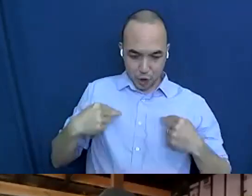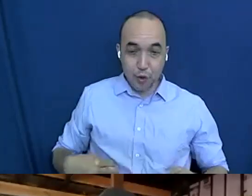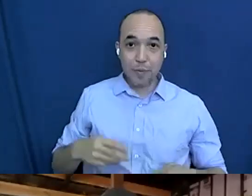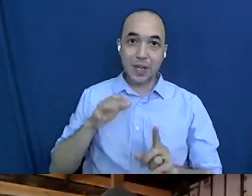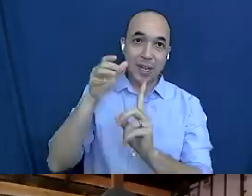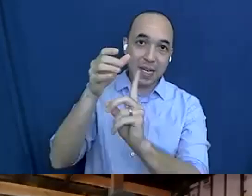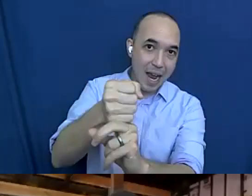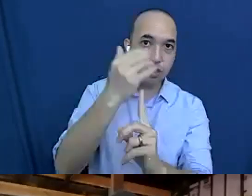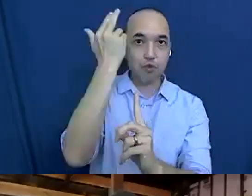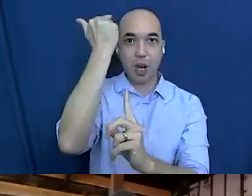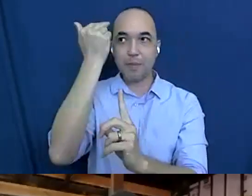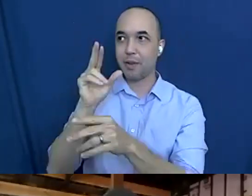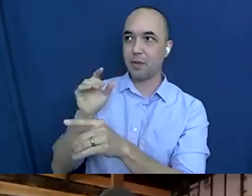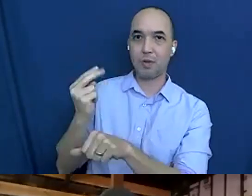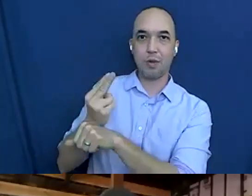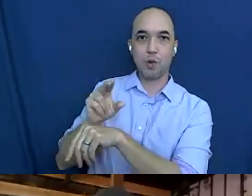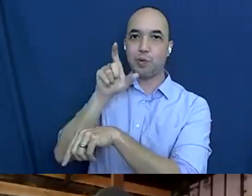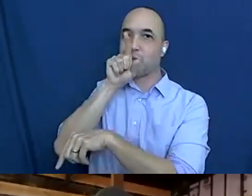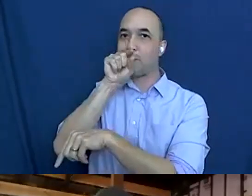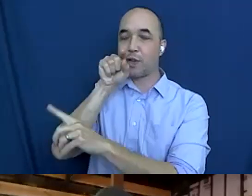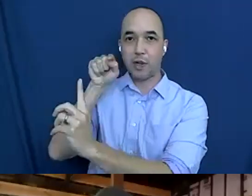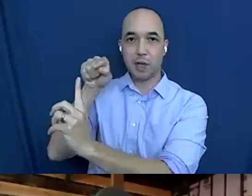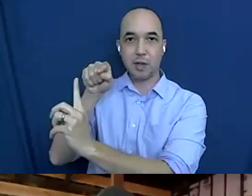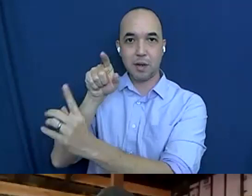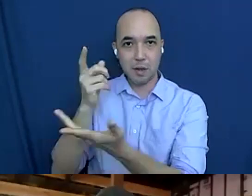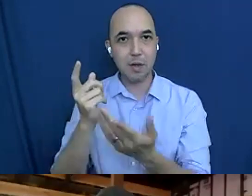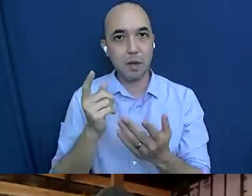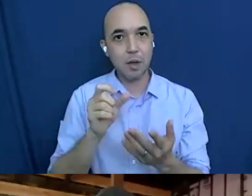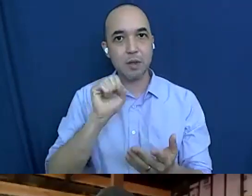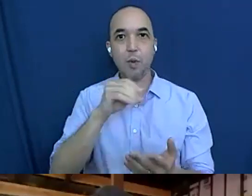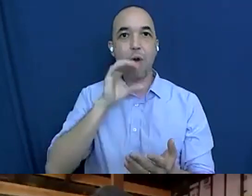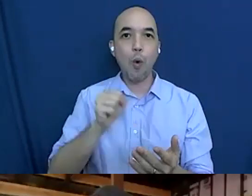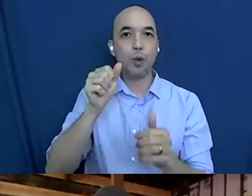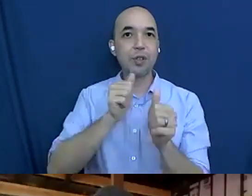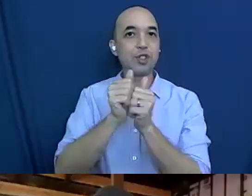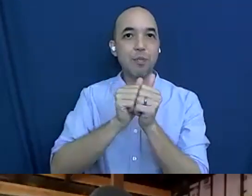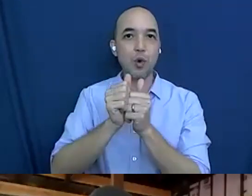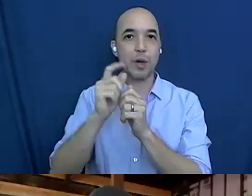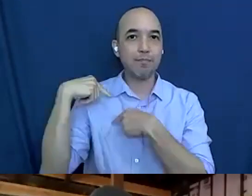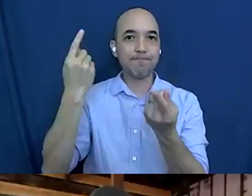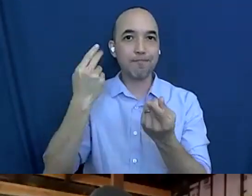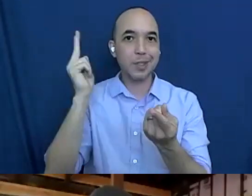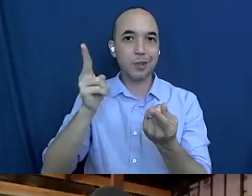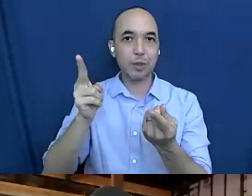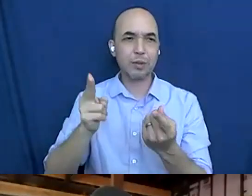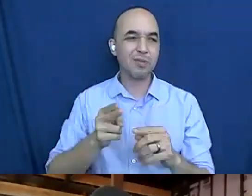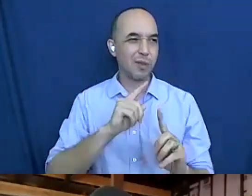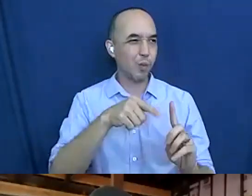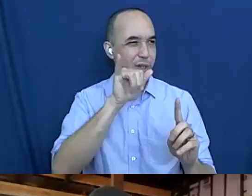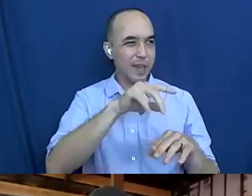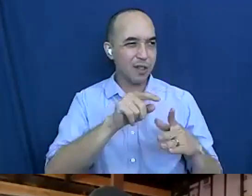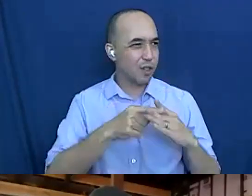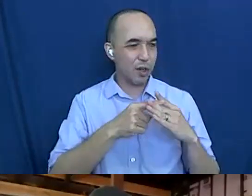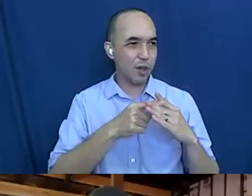bird. So it's the oldest land sport known to man. Wow. When did that start? Was that like medieval times